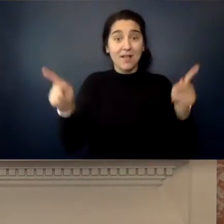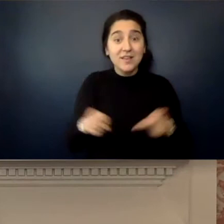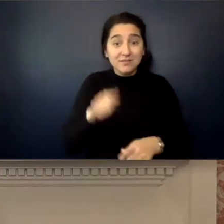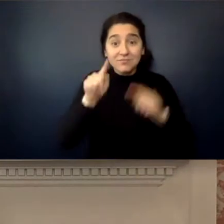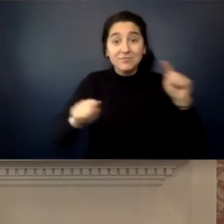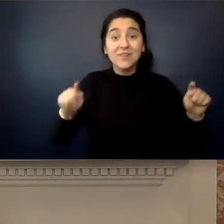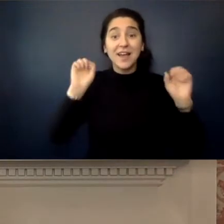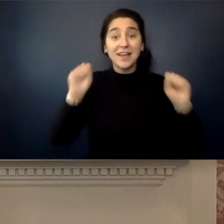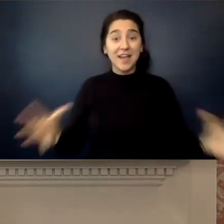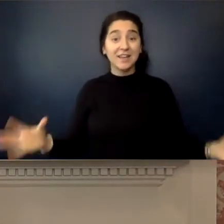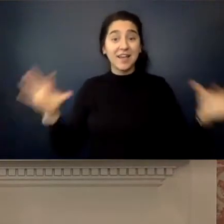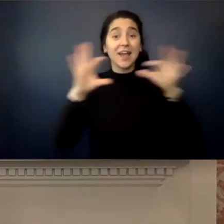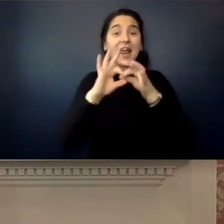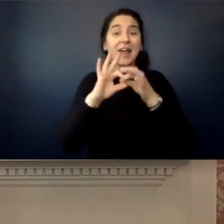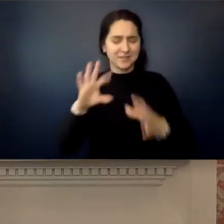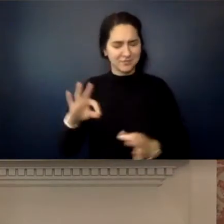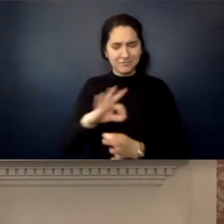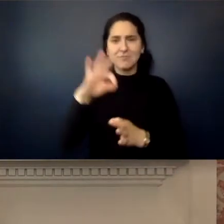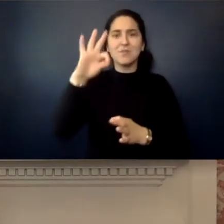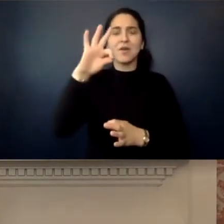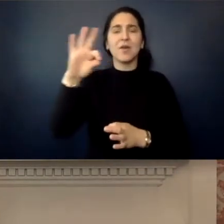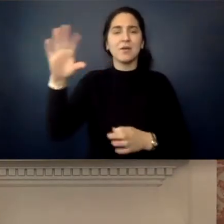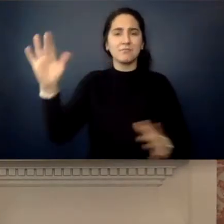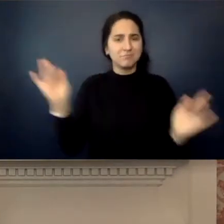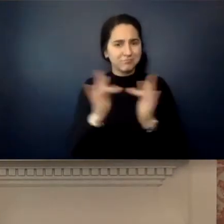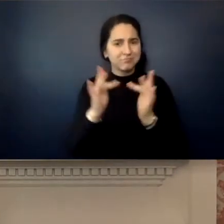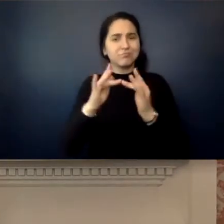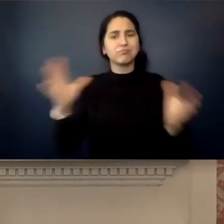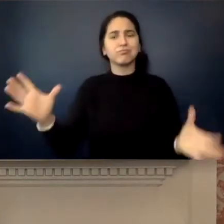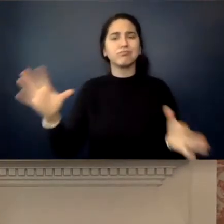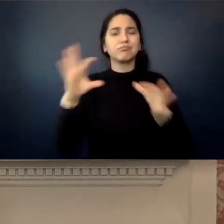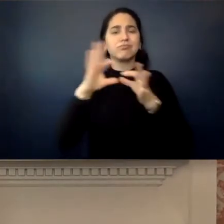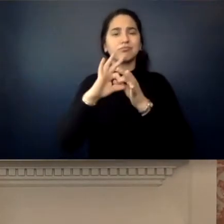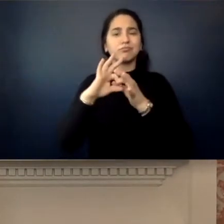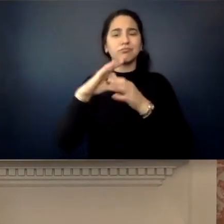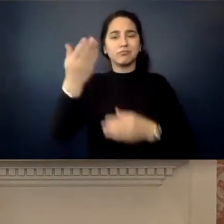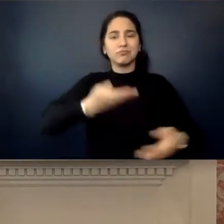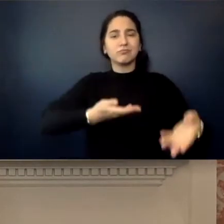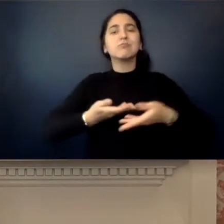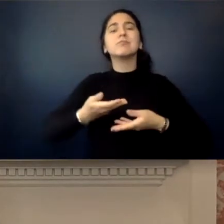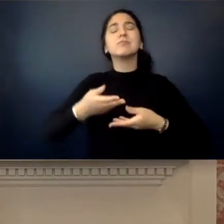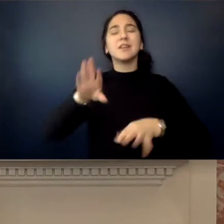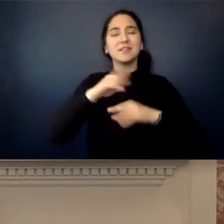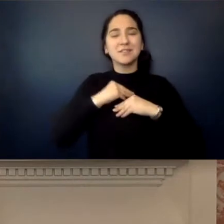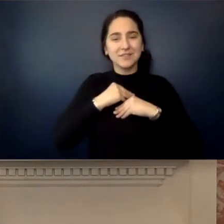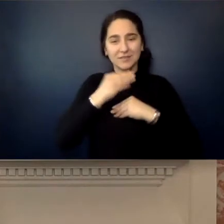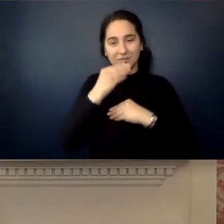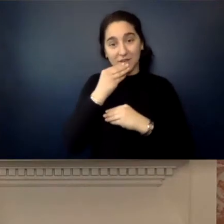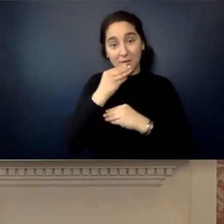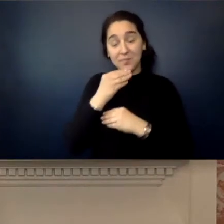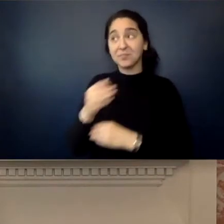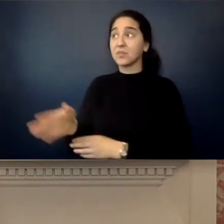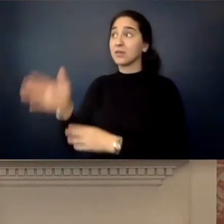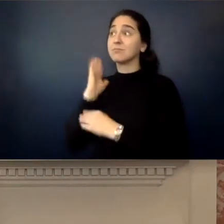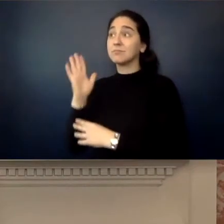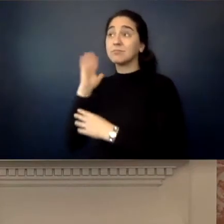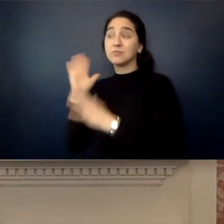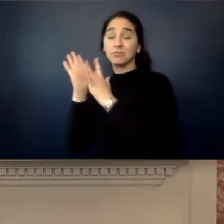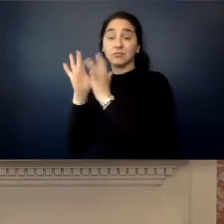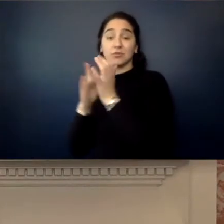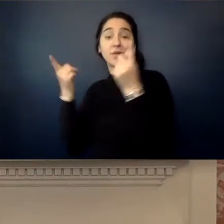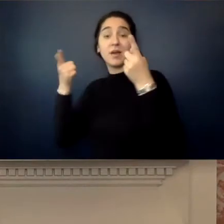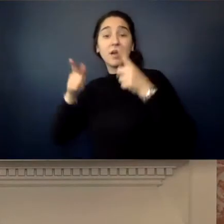our many places, we will join together in spirit and in receiving this meal. When